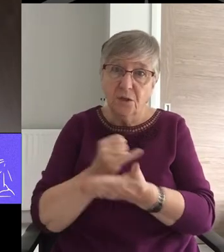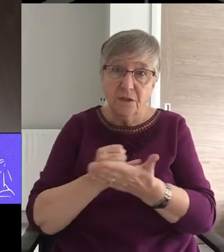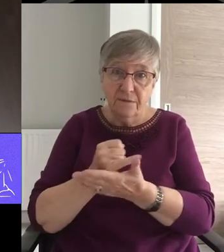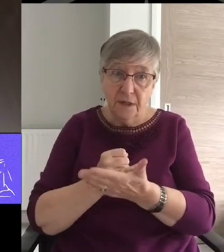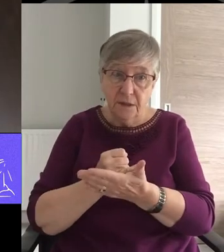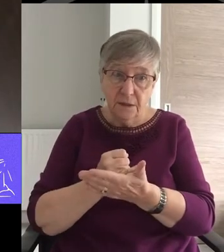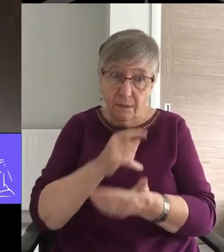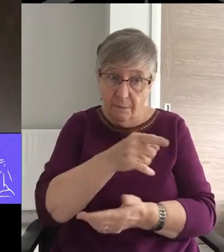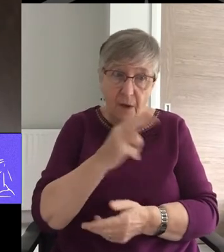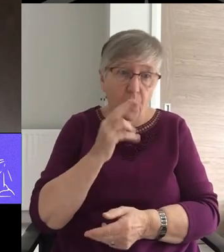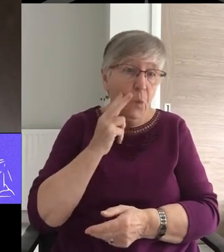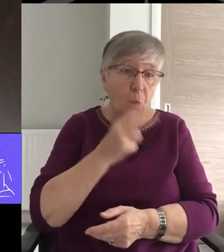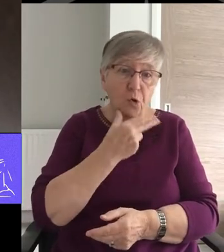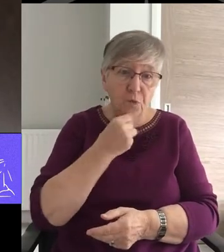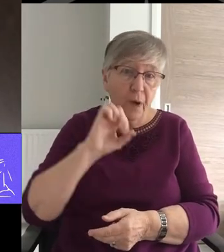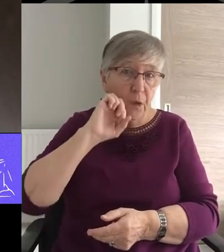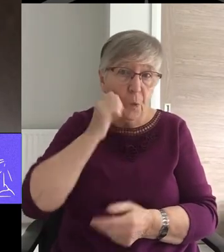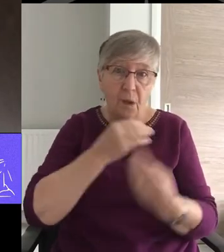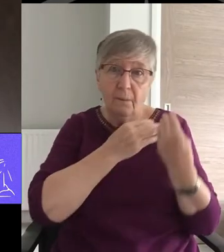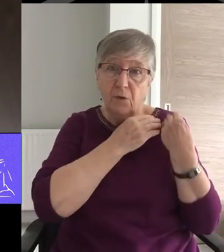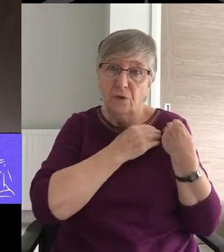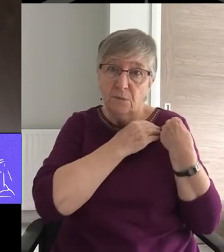will hold you accountable for their blood.